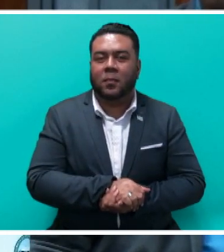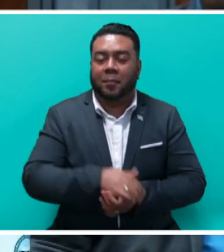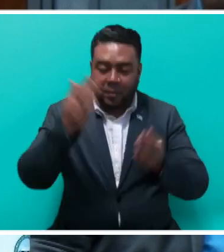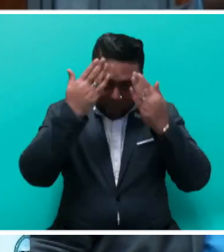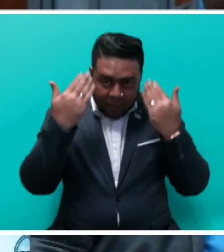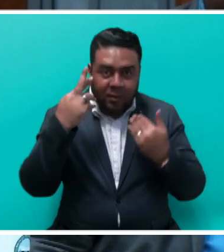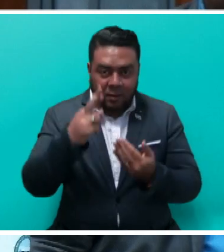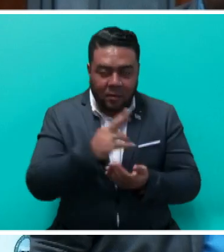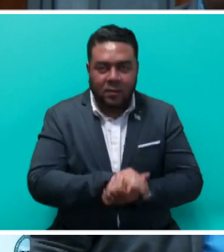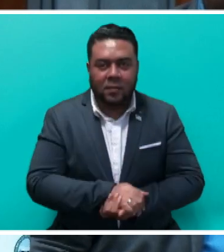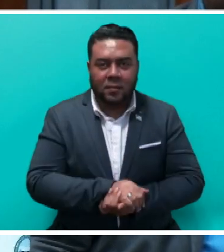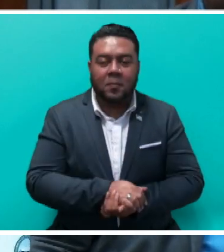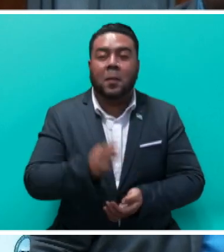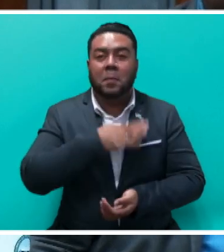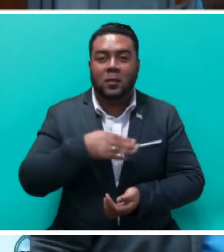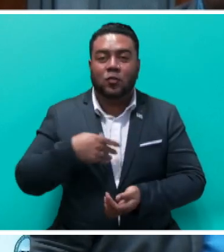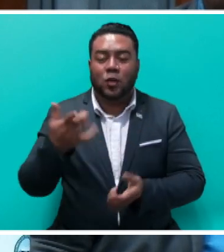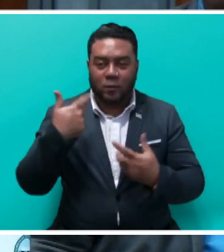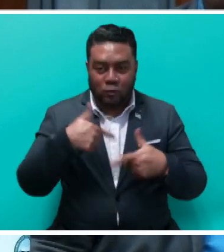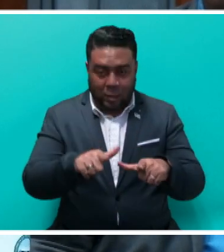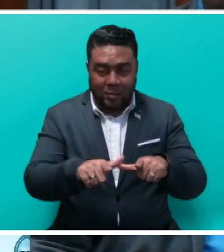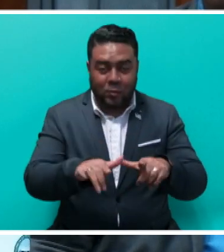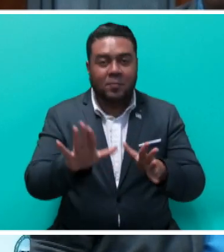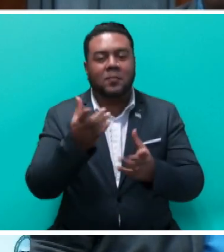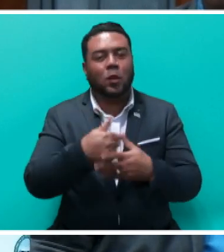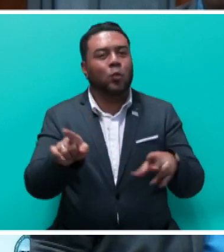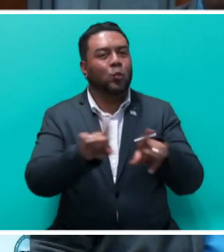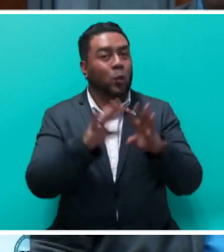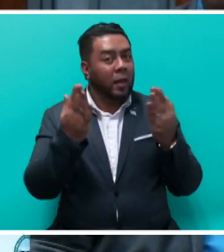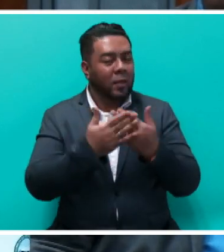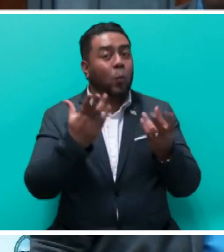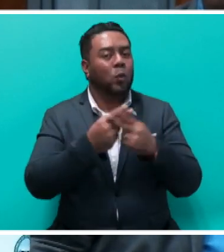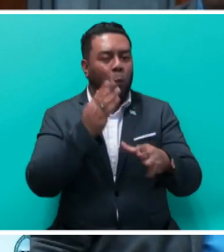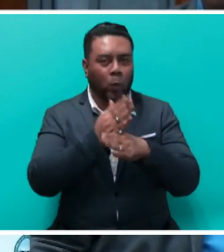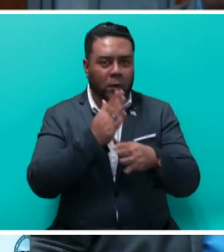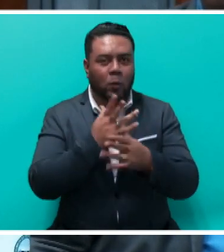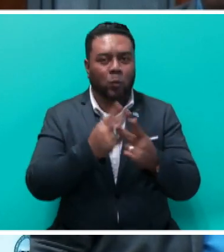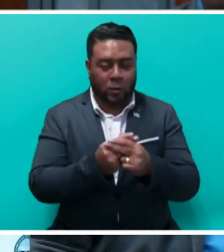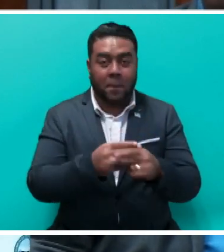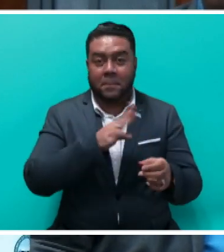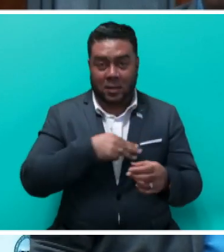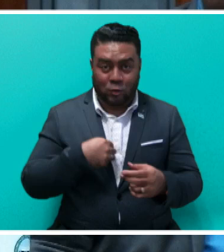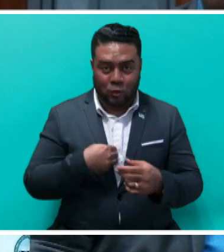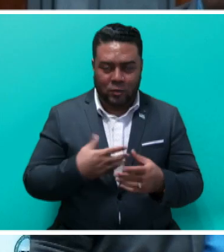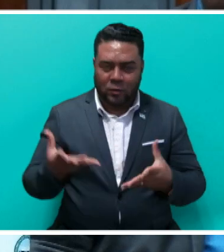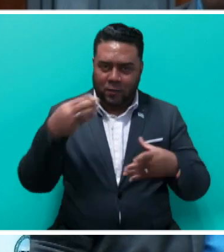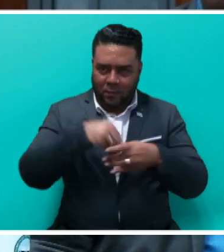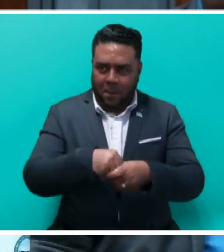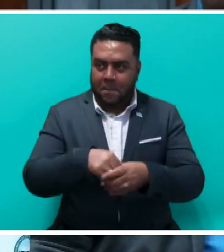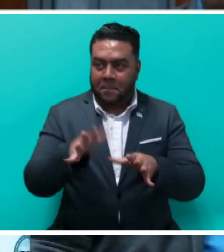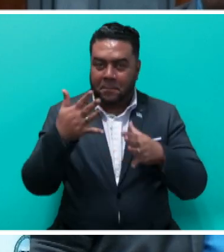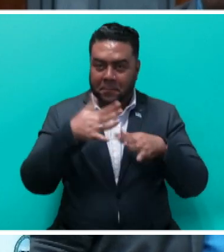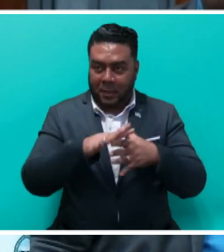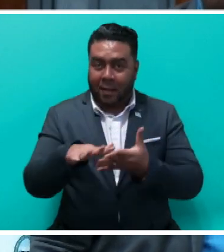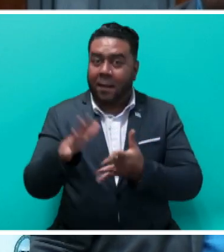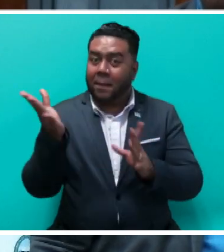sir, Ministry of Transport, together with LTA, is closely working with my ministry to obtain baseline data or data